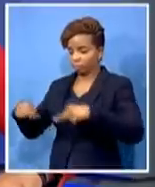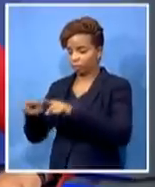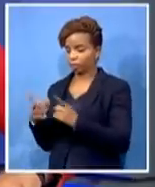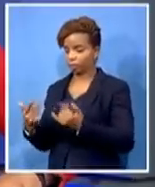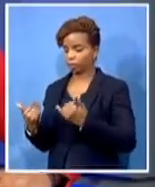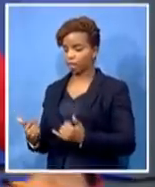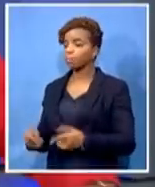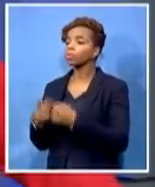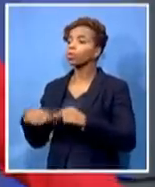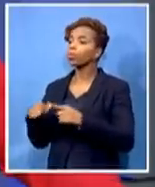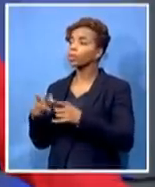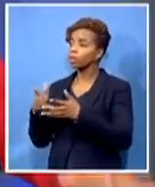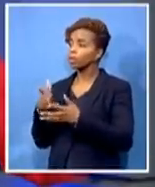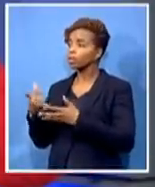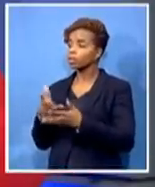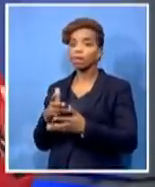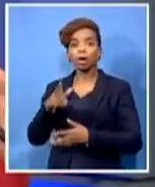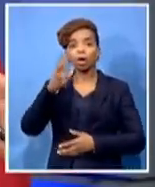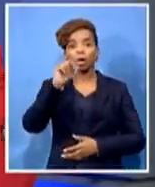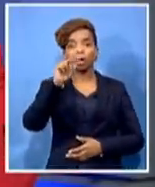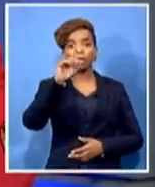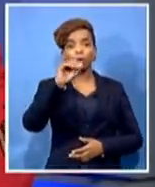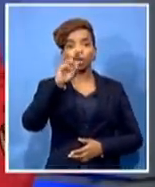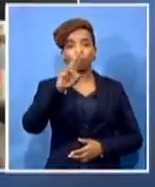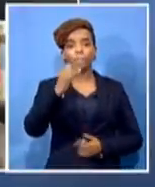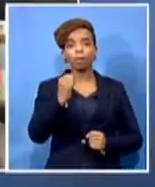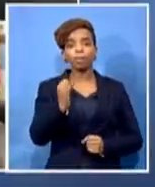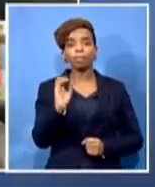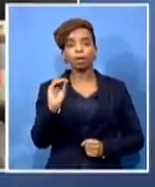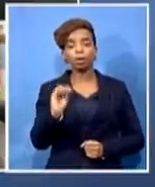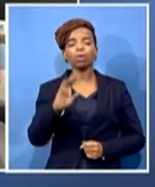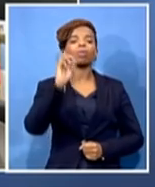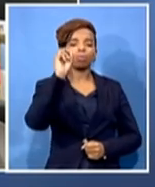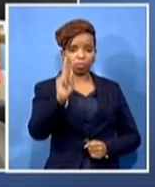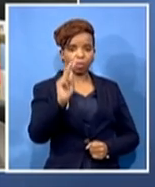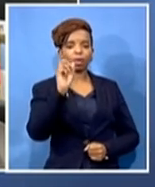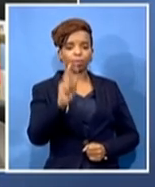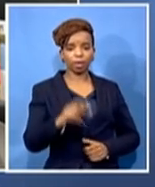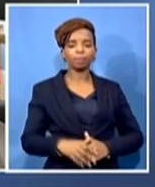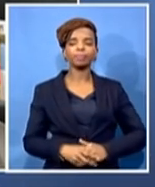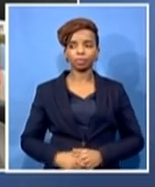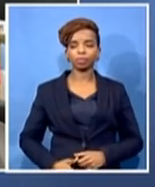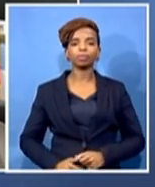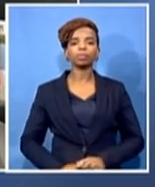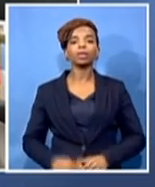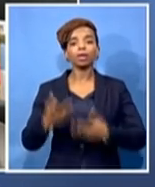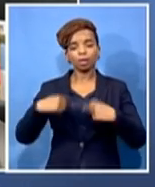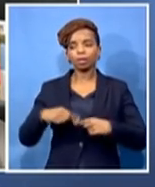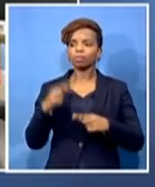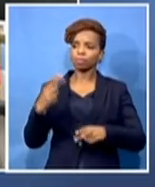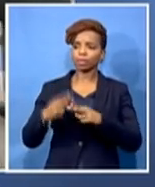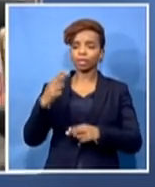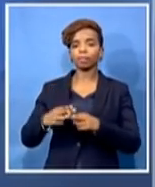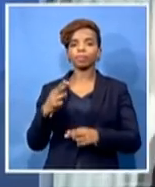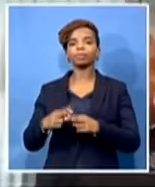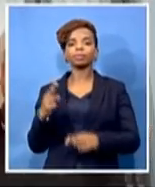there? Okay. In finalizing our conversation, Mr. Ndou, I wanted to bring in Professor Lesiba Tefu as well. When we